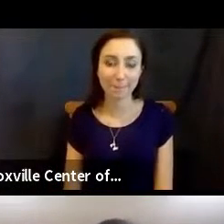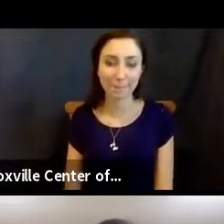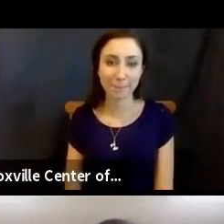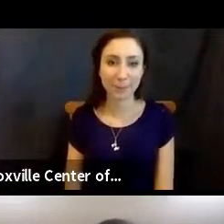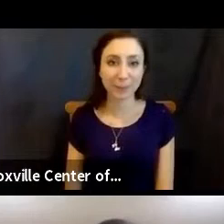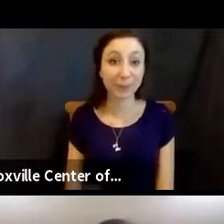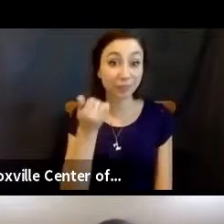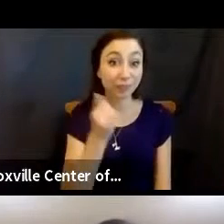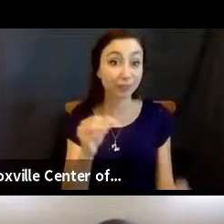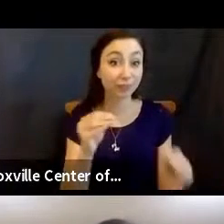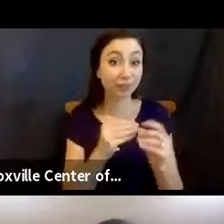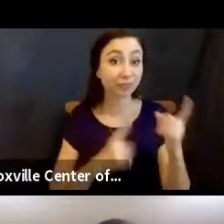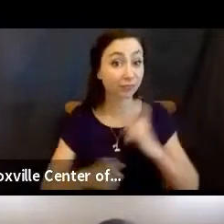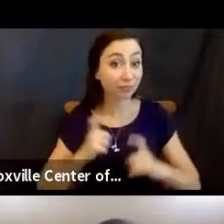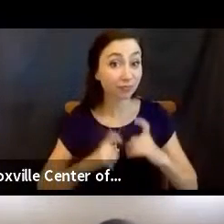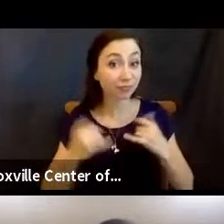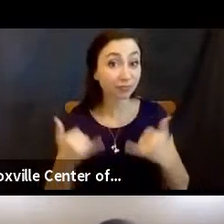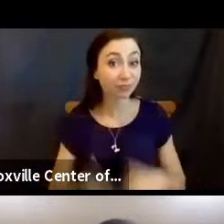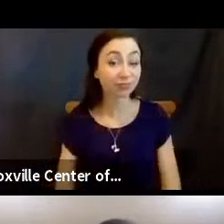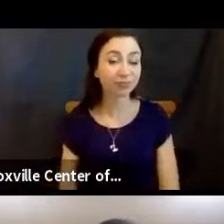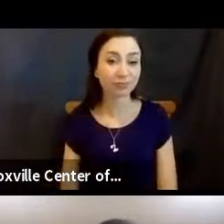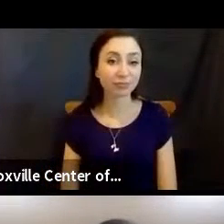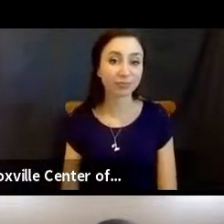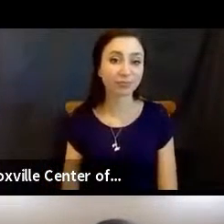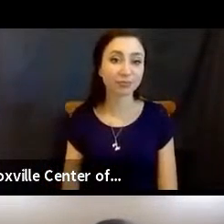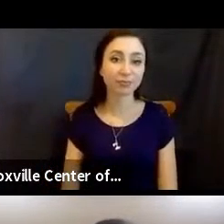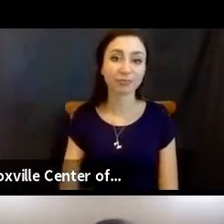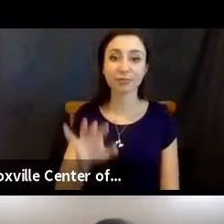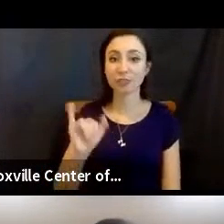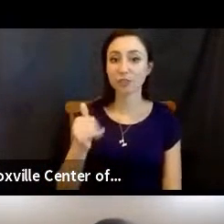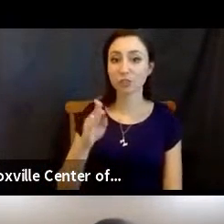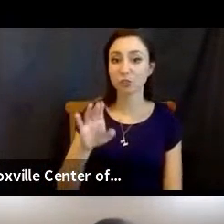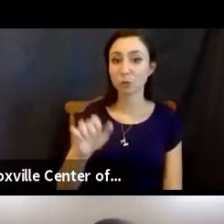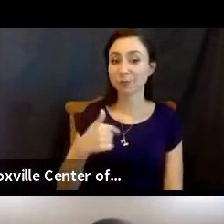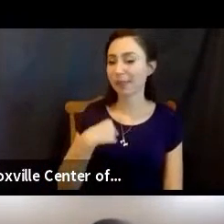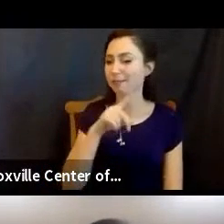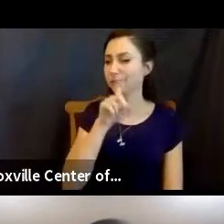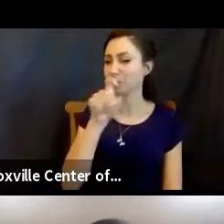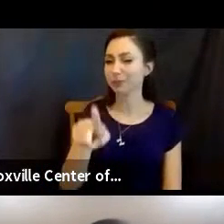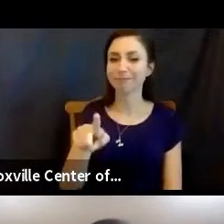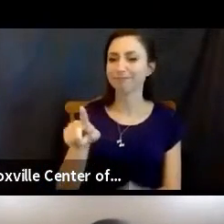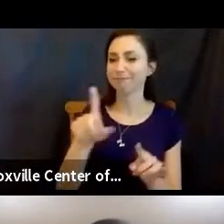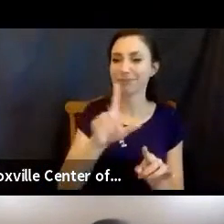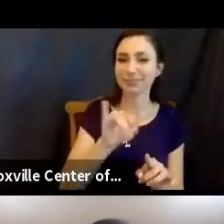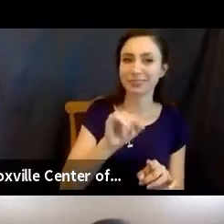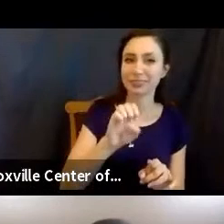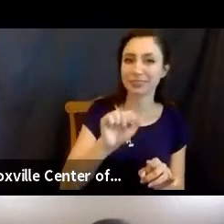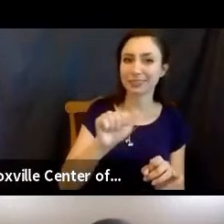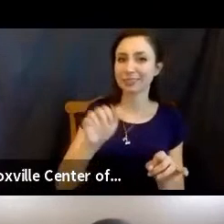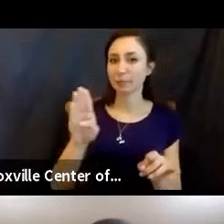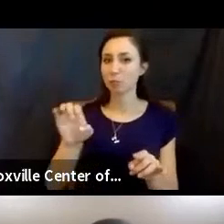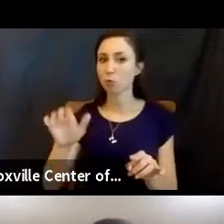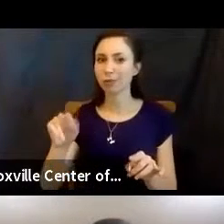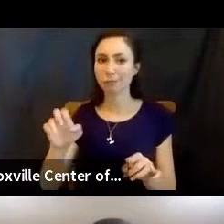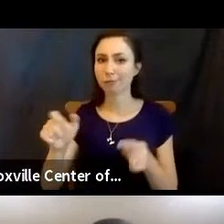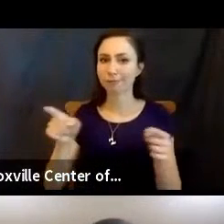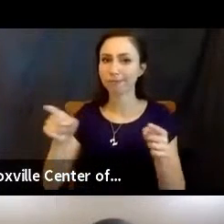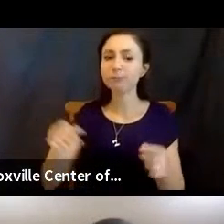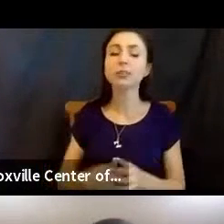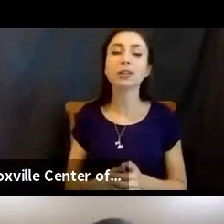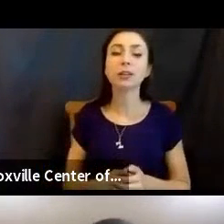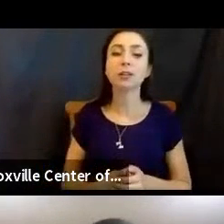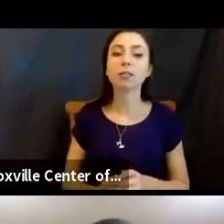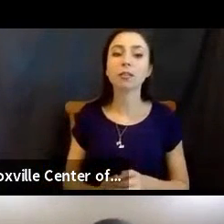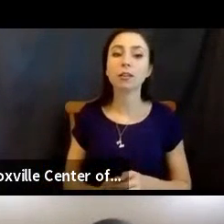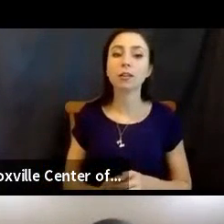Other questions? I have a question, please. This is for either Lisa or Dr. Buchanan. I was actually one of the